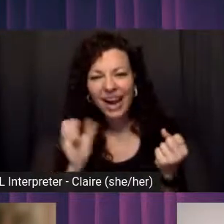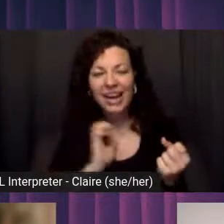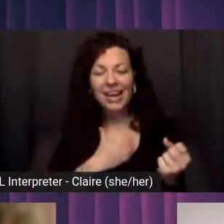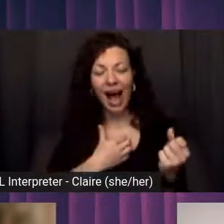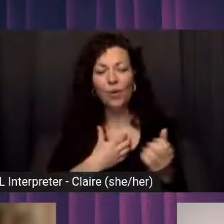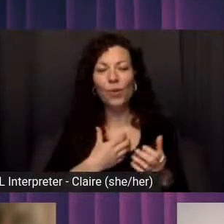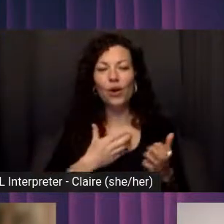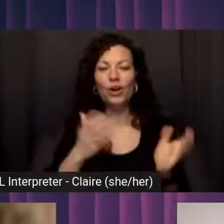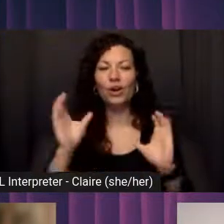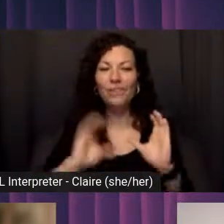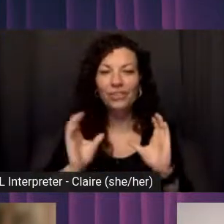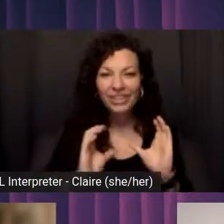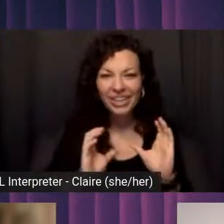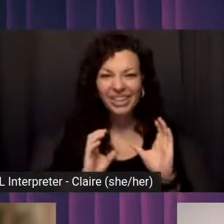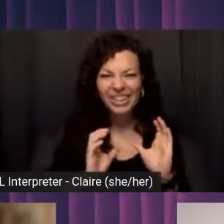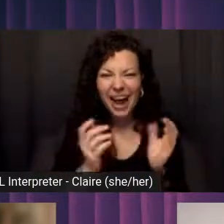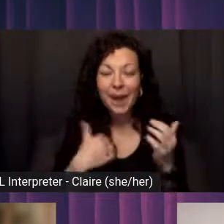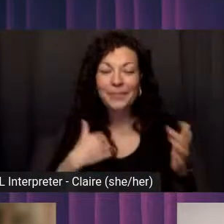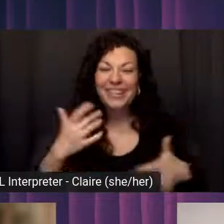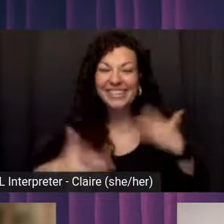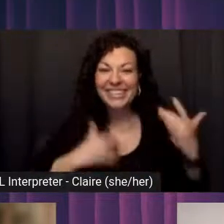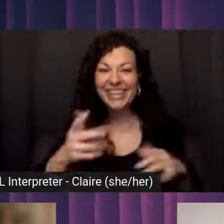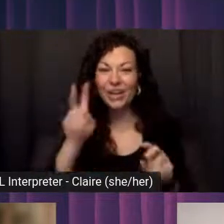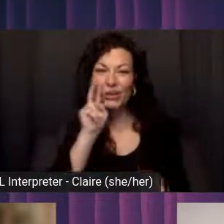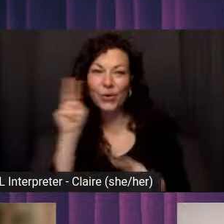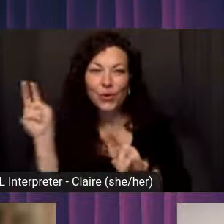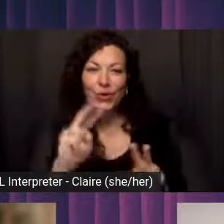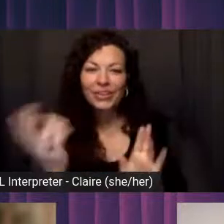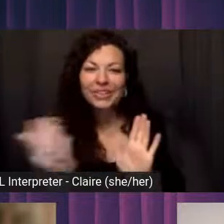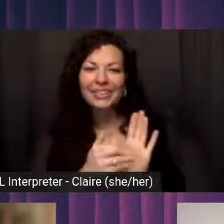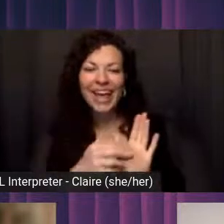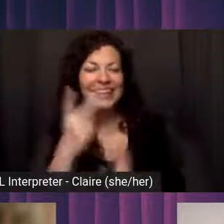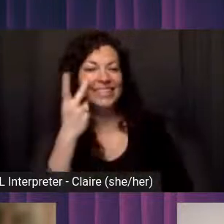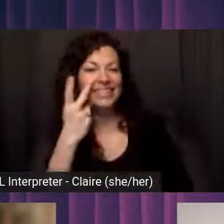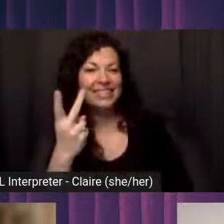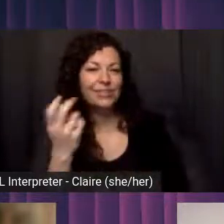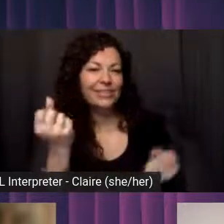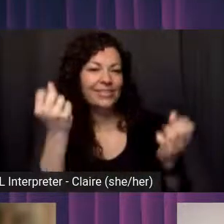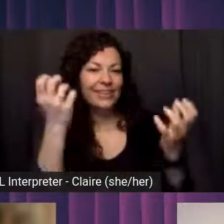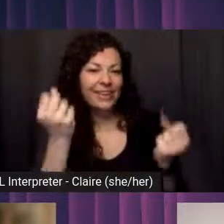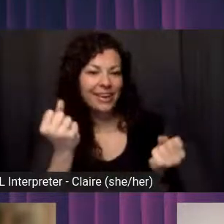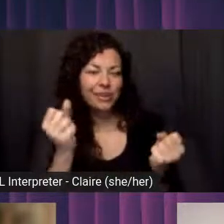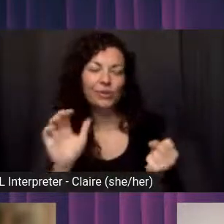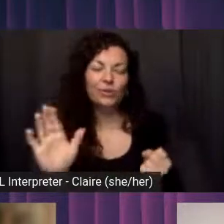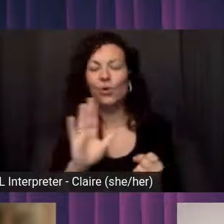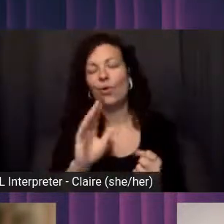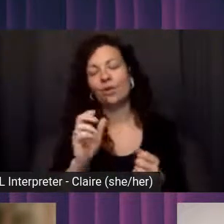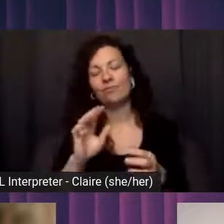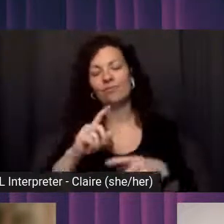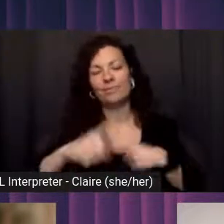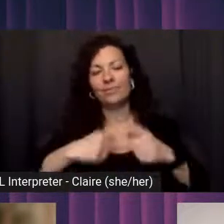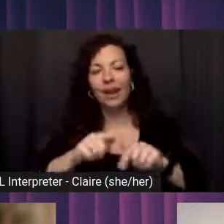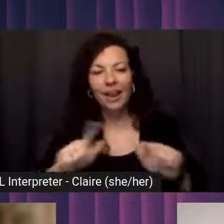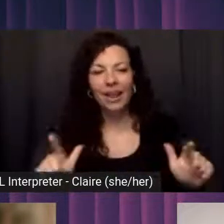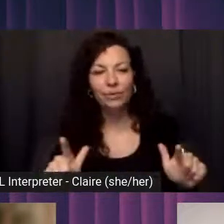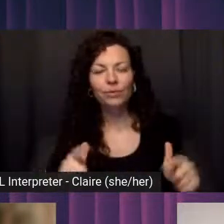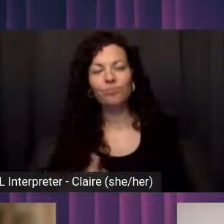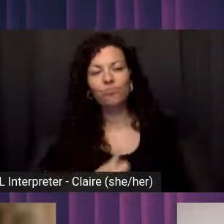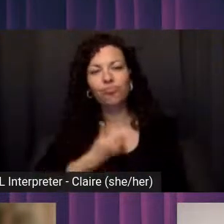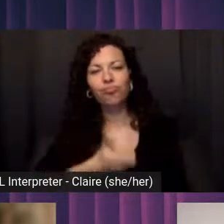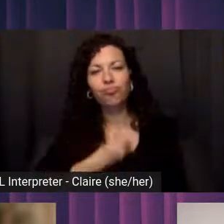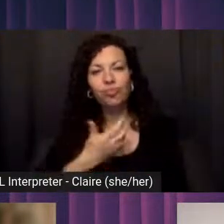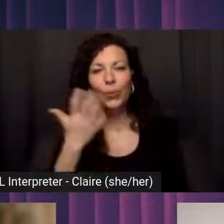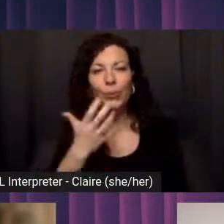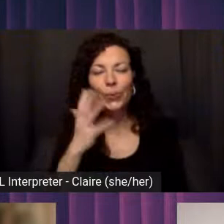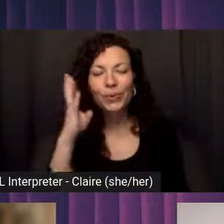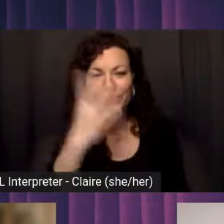conversation. I can't wait to go back and look because I just love the poetic gestures of your work and that storytelling in and